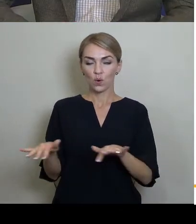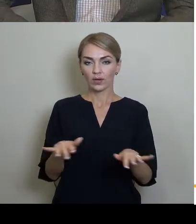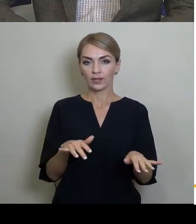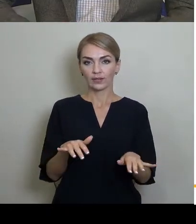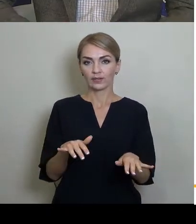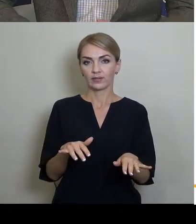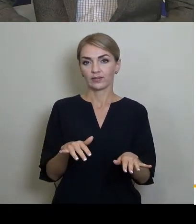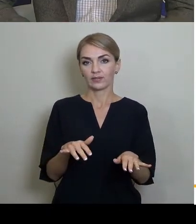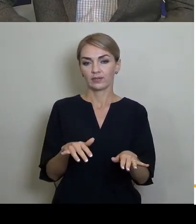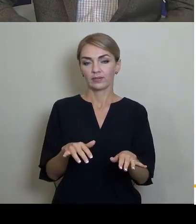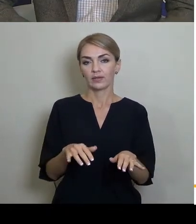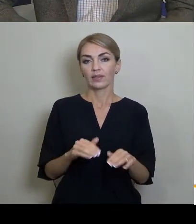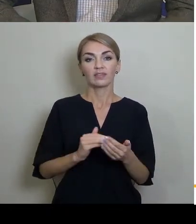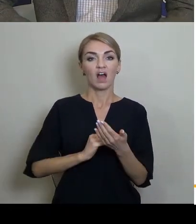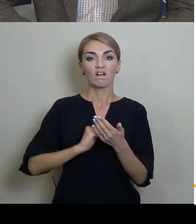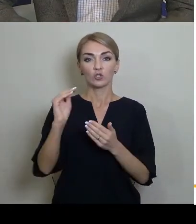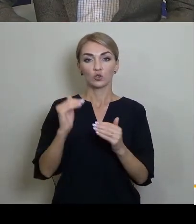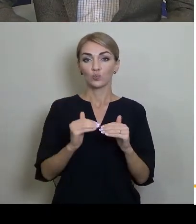steps to